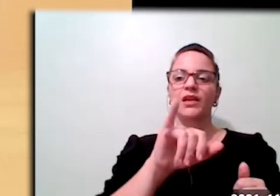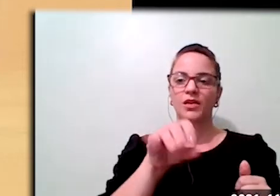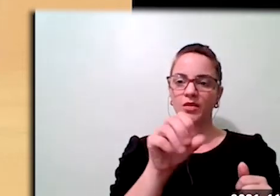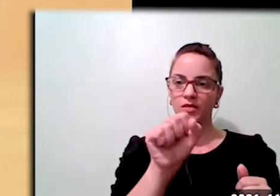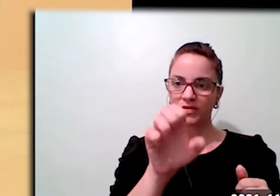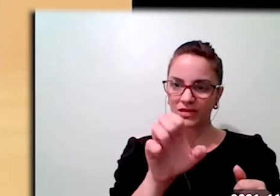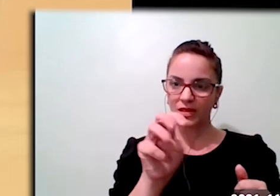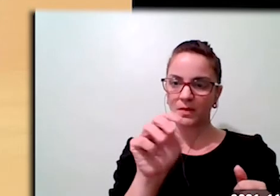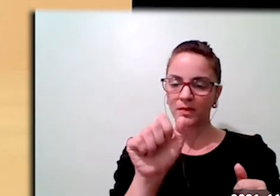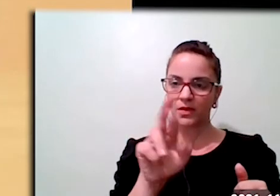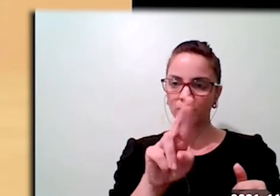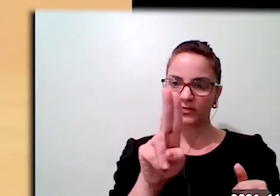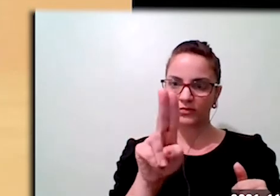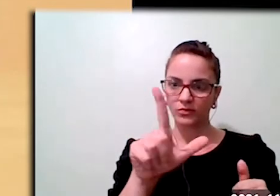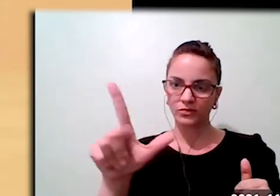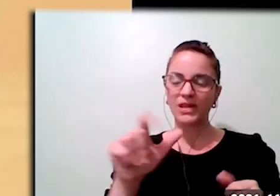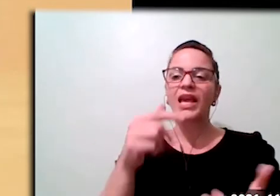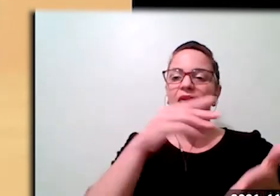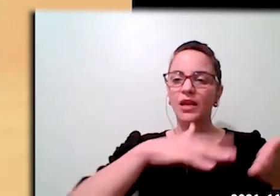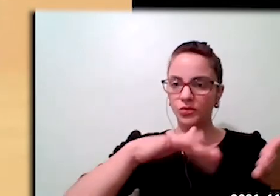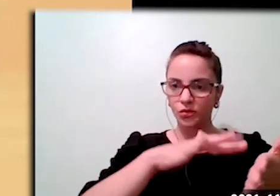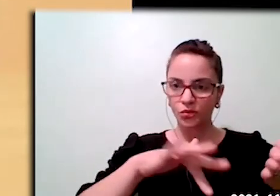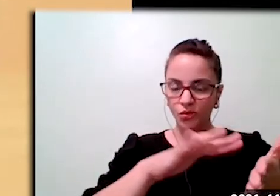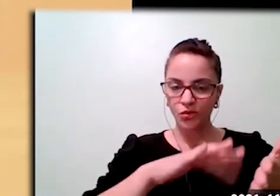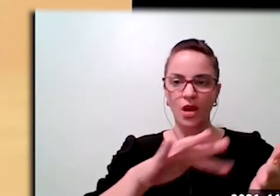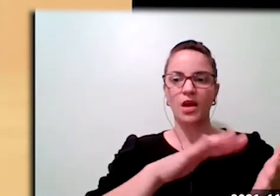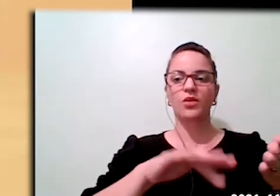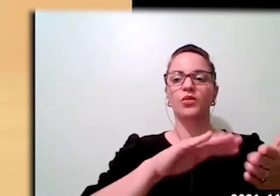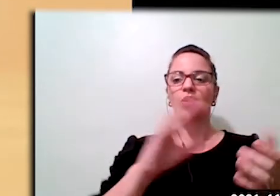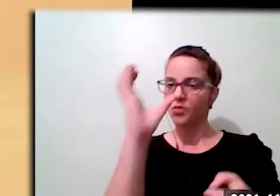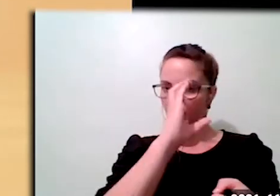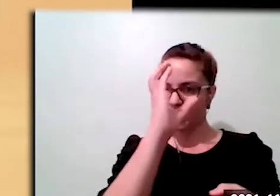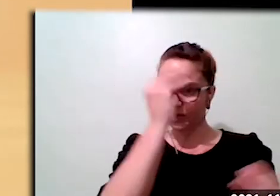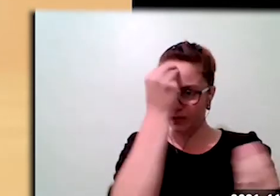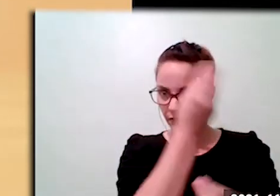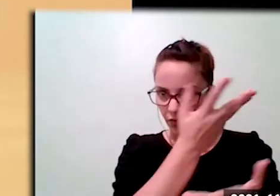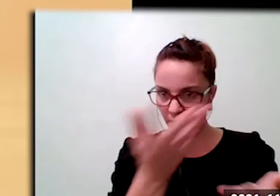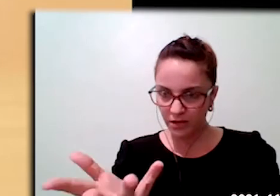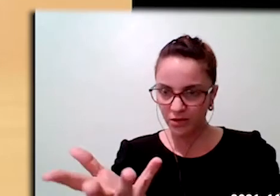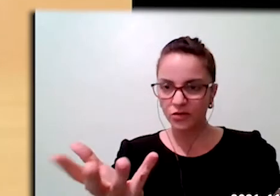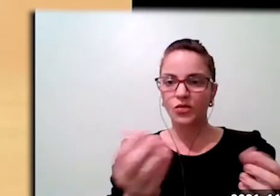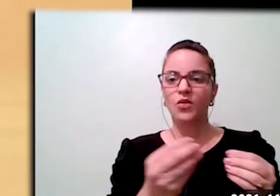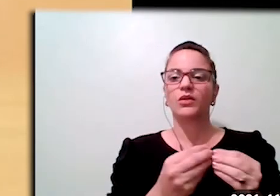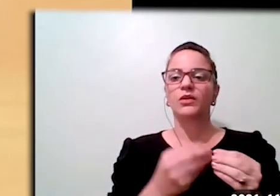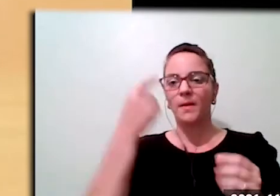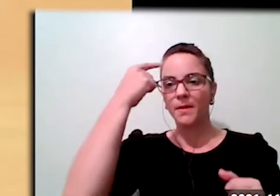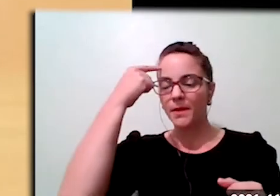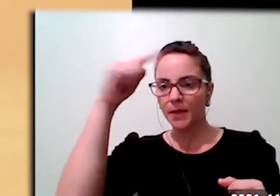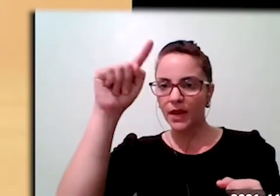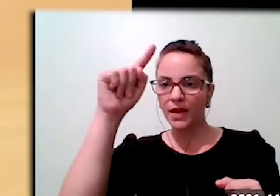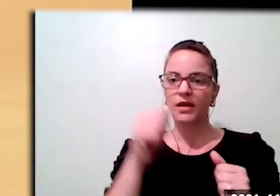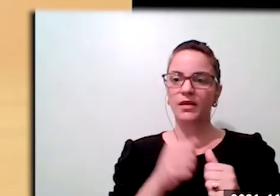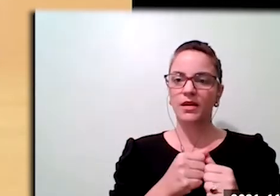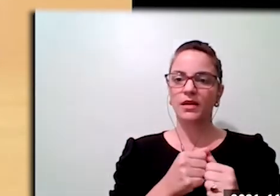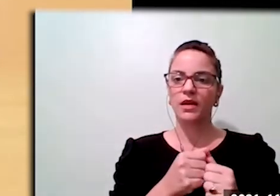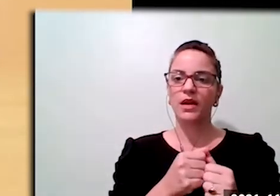historian, studied the remnants of the fortifications to gather information on their development, evaluate their current